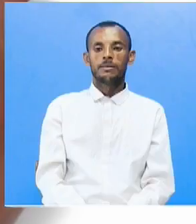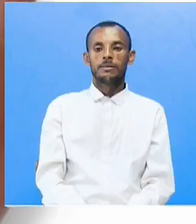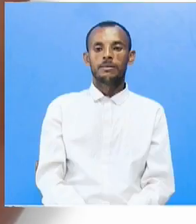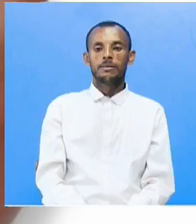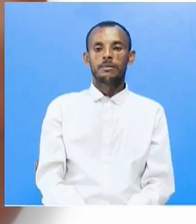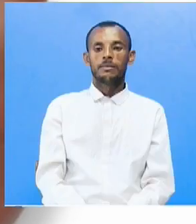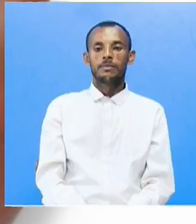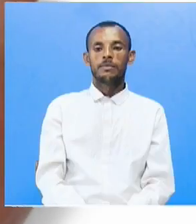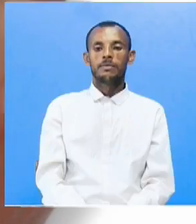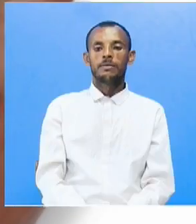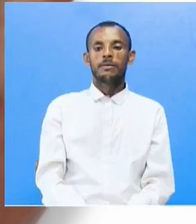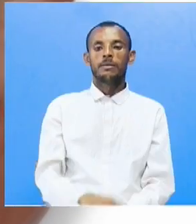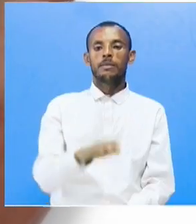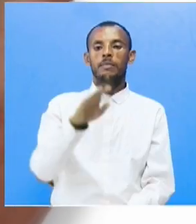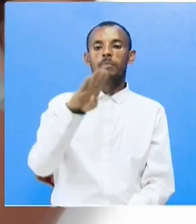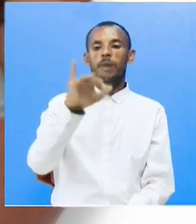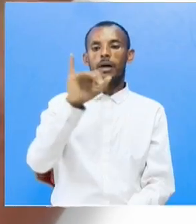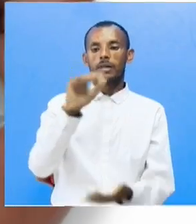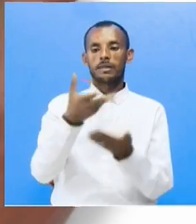by